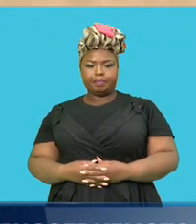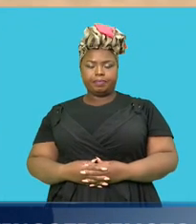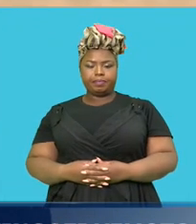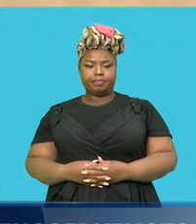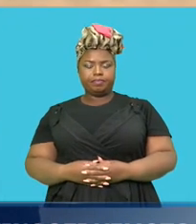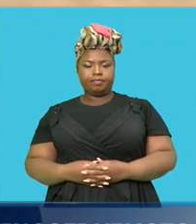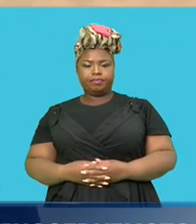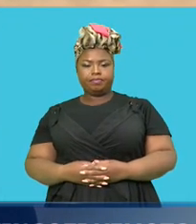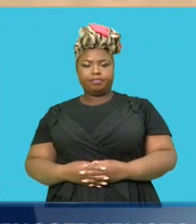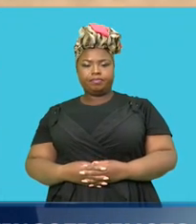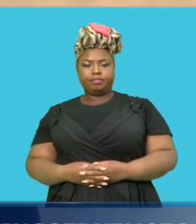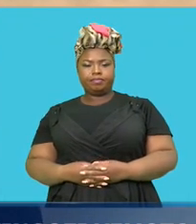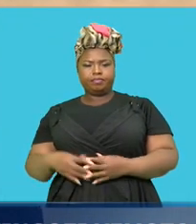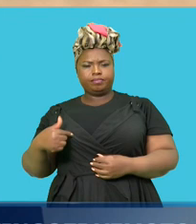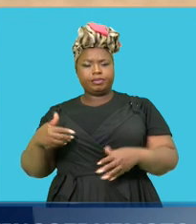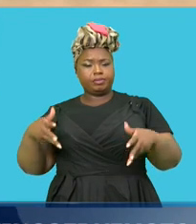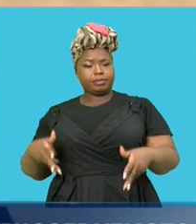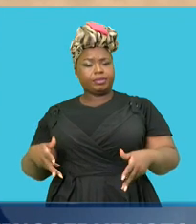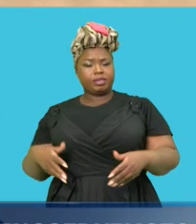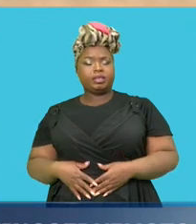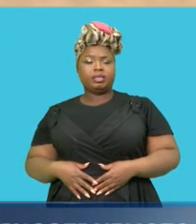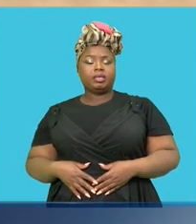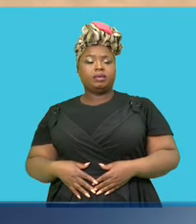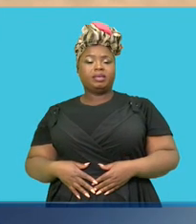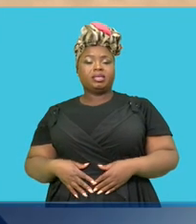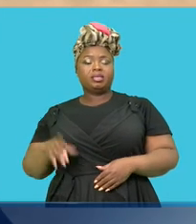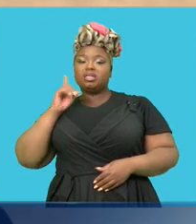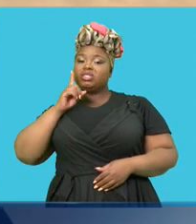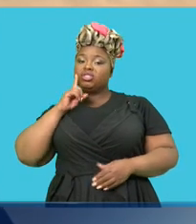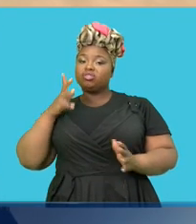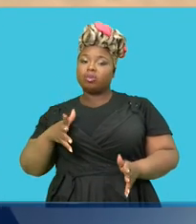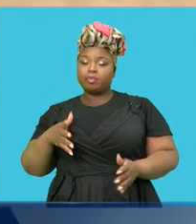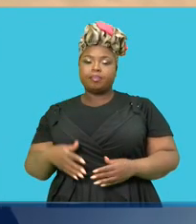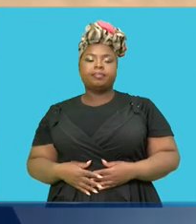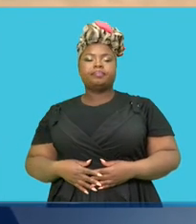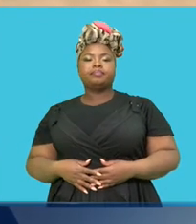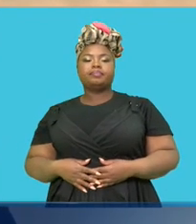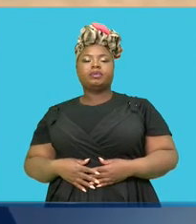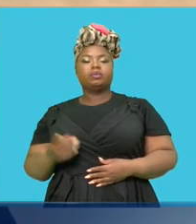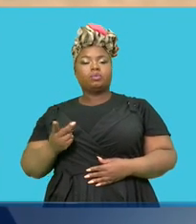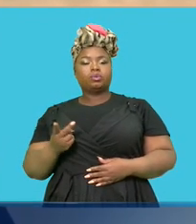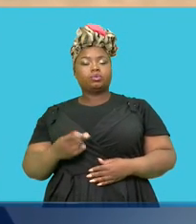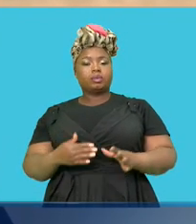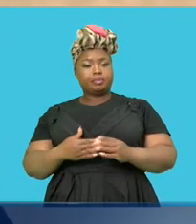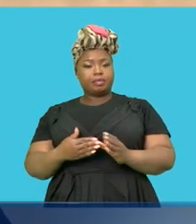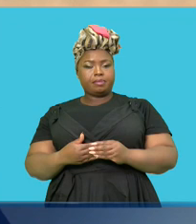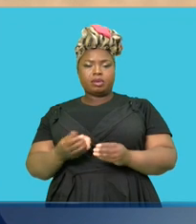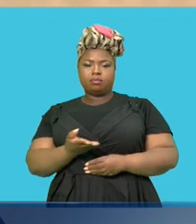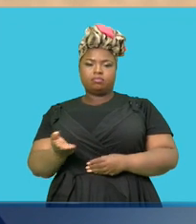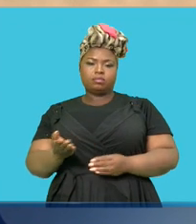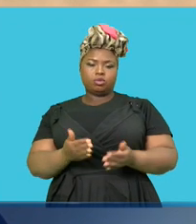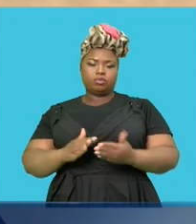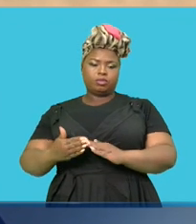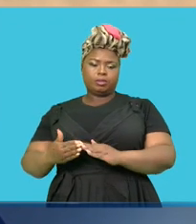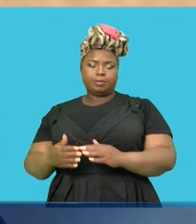I stand before you not only as an educator, but as a member of this grieving community.